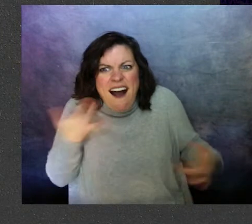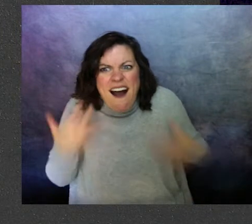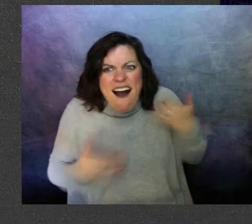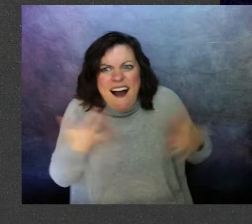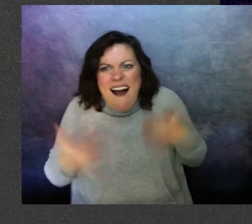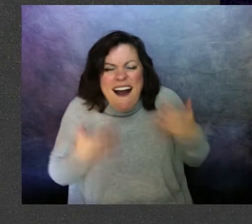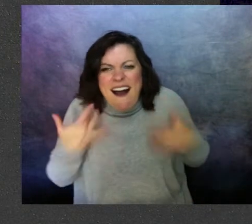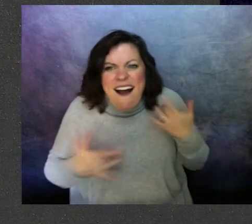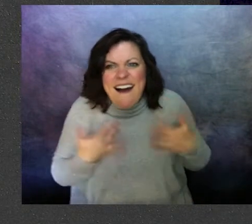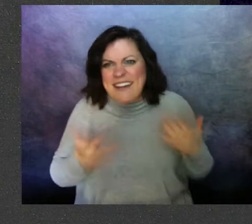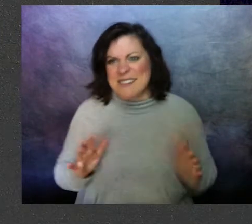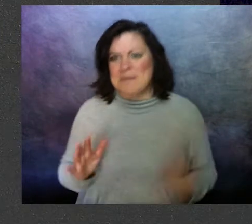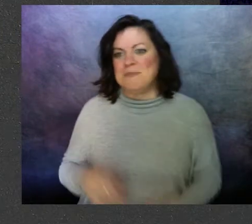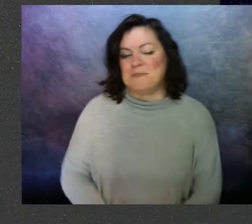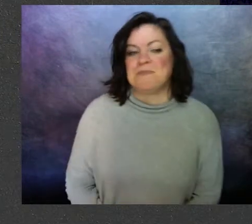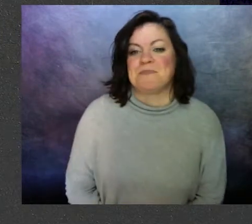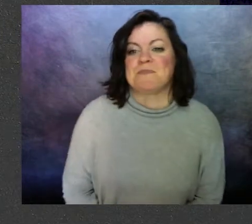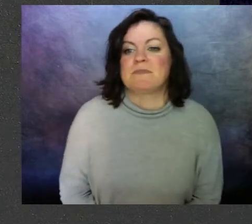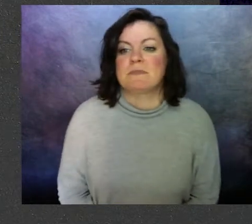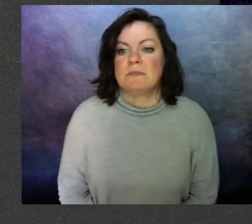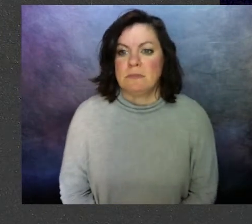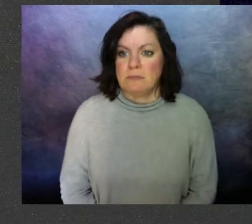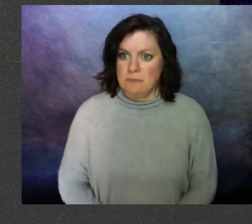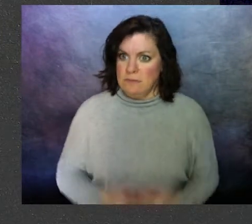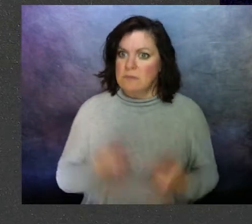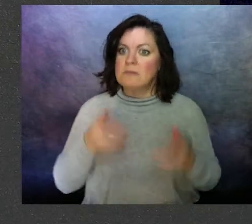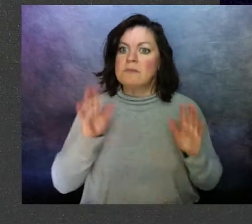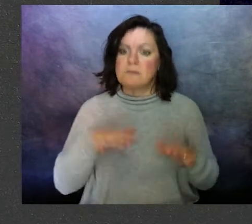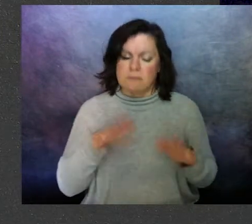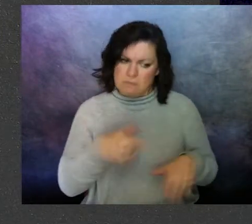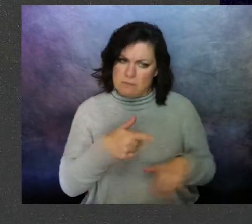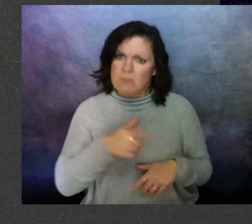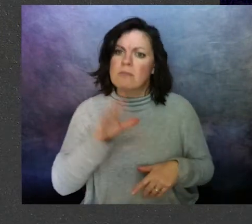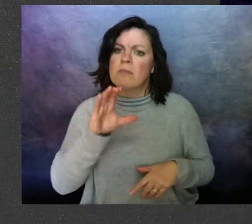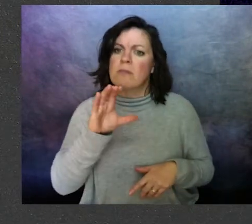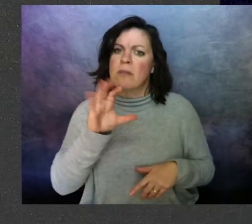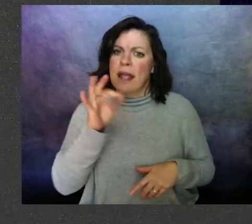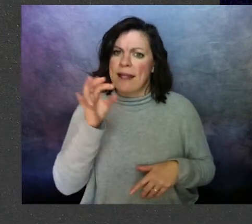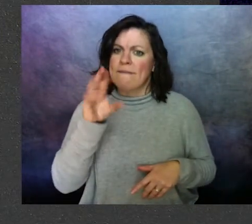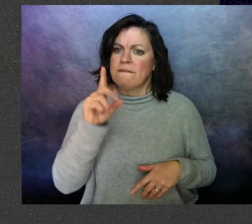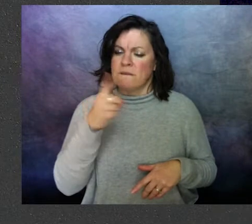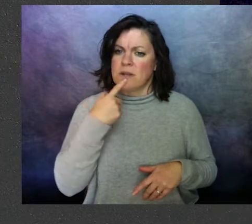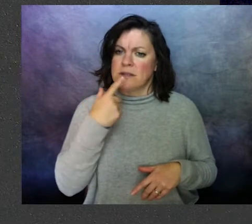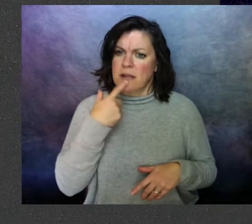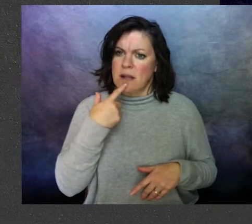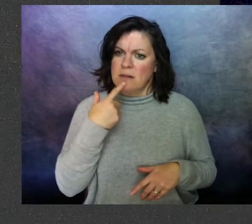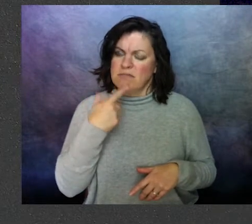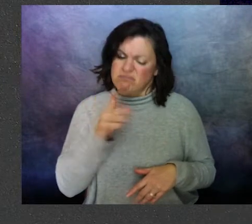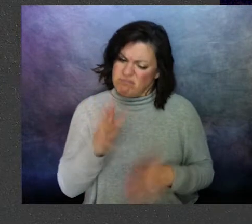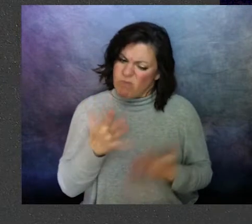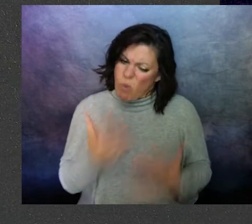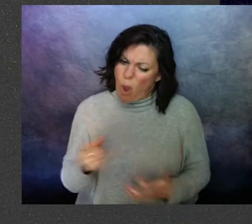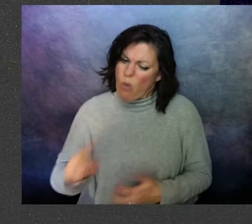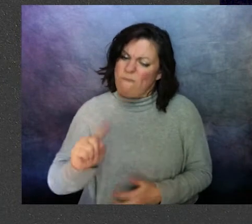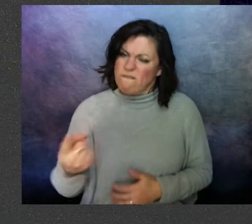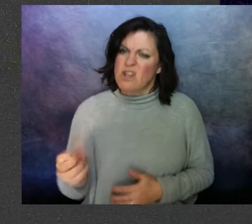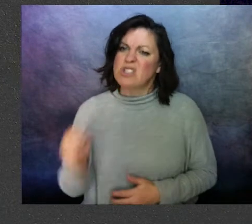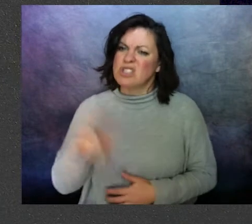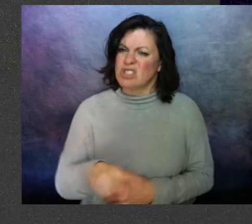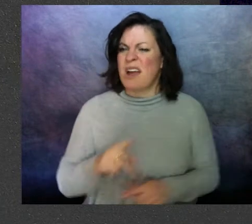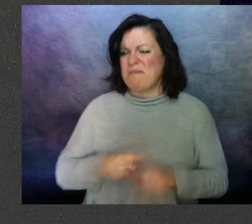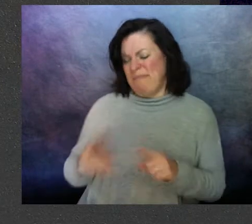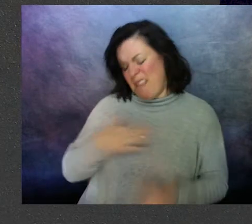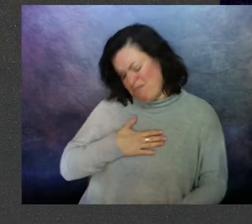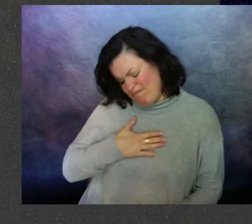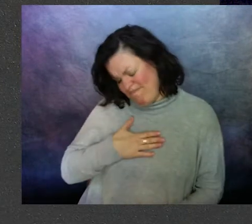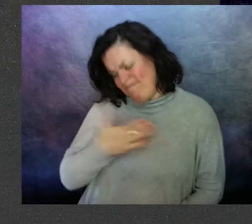Thank you for watching my leaves, he said to Clifford. I want you to be the first to jump in. We must tell you the truth. We already